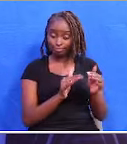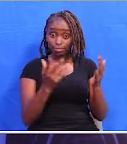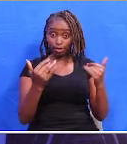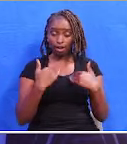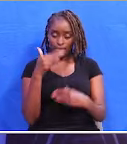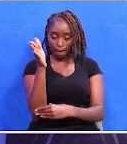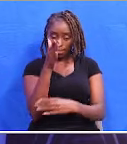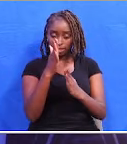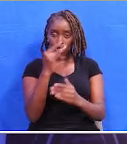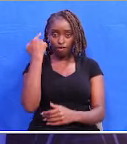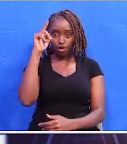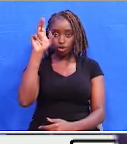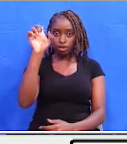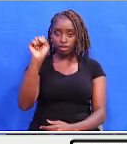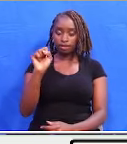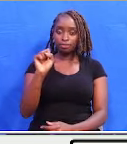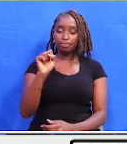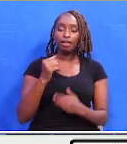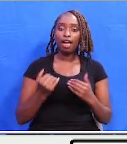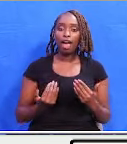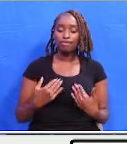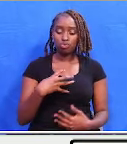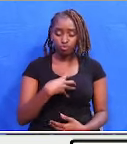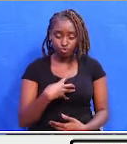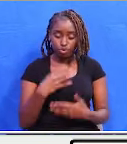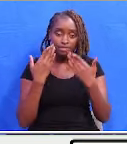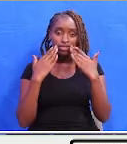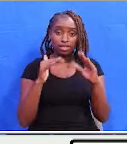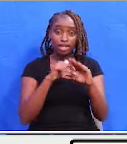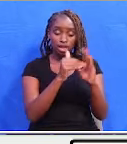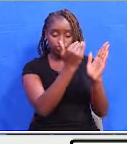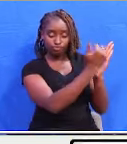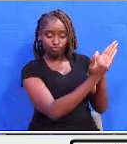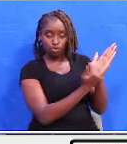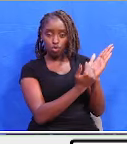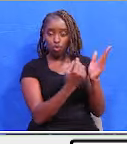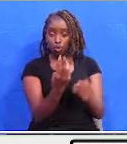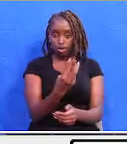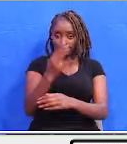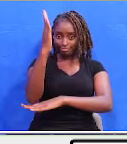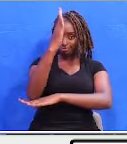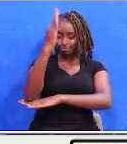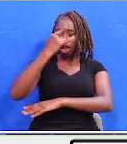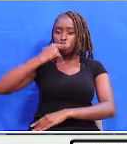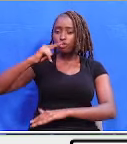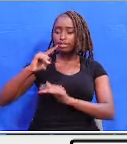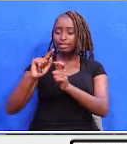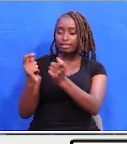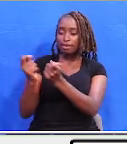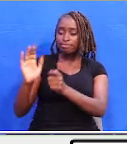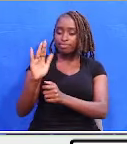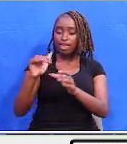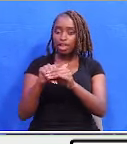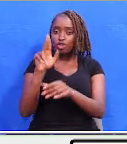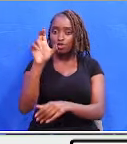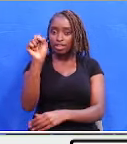Ambassador of the United States to Kenya, Meg Whitman, has resigned. In a statement on Wednesday afternoon, Meg said that she announced to her team at the U.S.